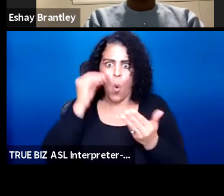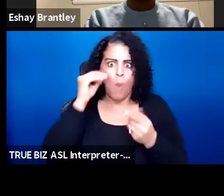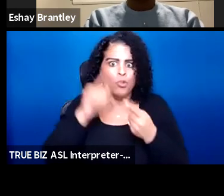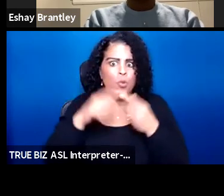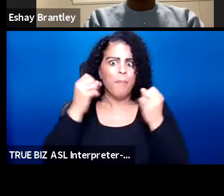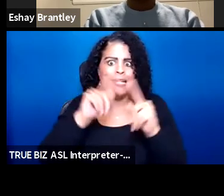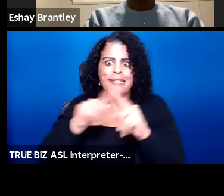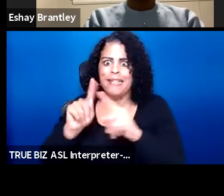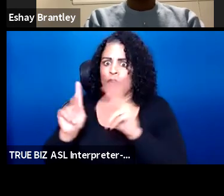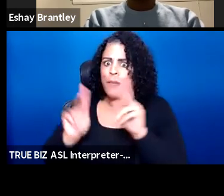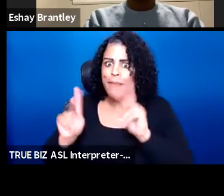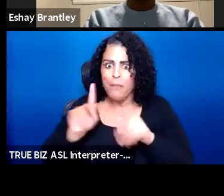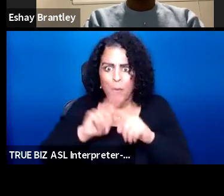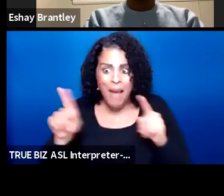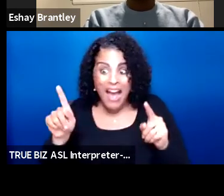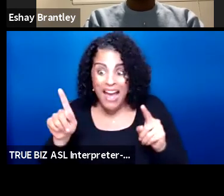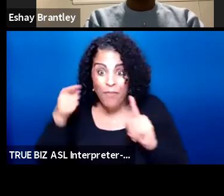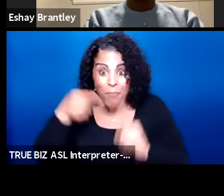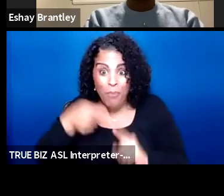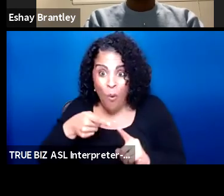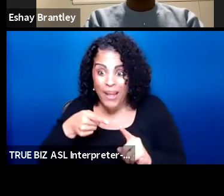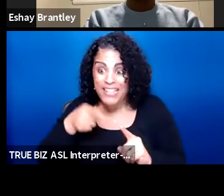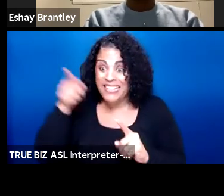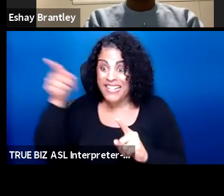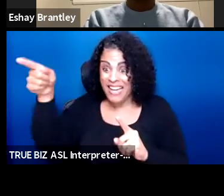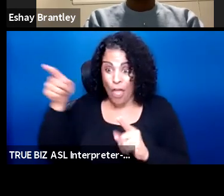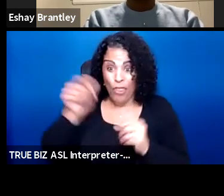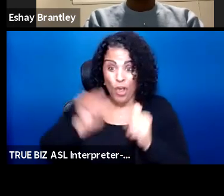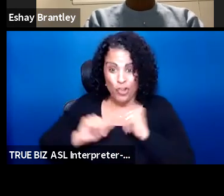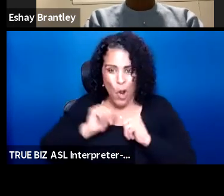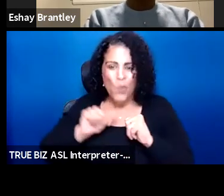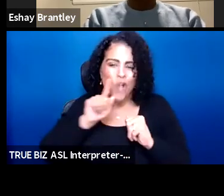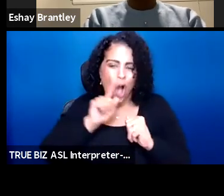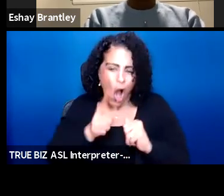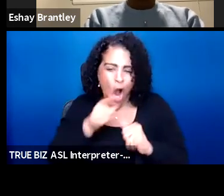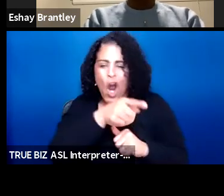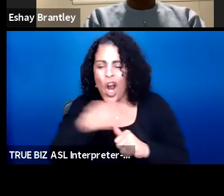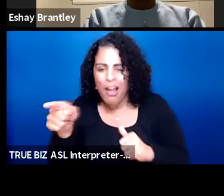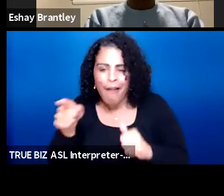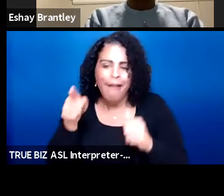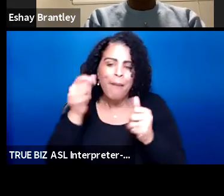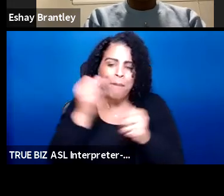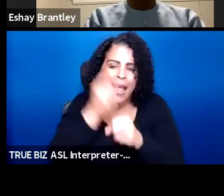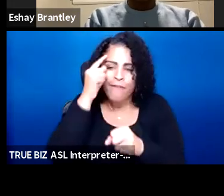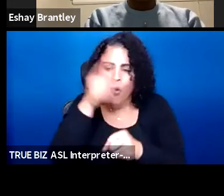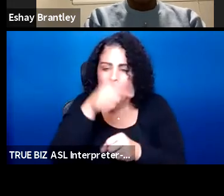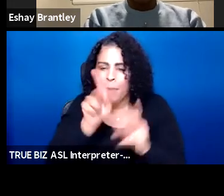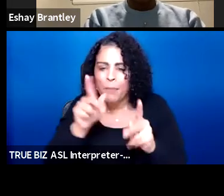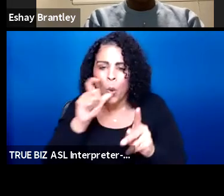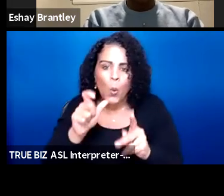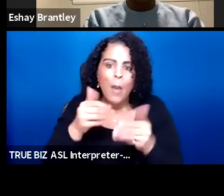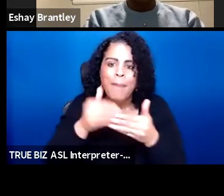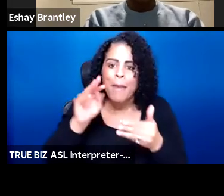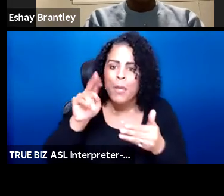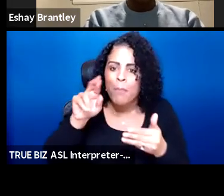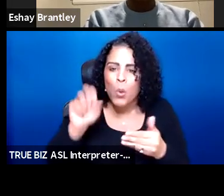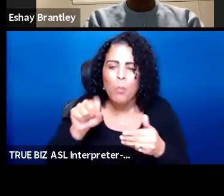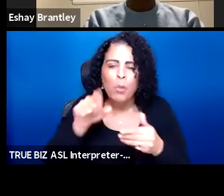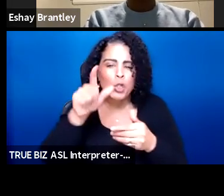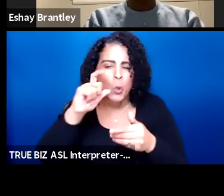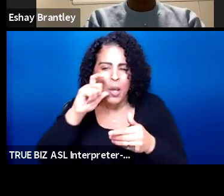But at the end of the day, the shows are curated for white baby bloomer audiences, you know, the ones who came up starting Steppenwolf, that